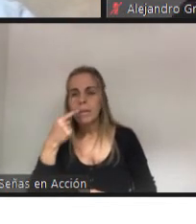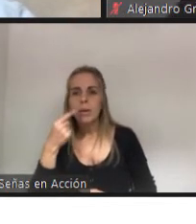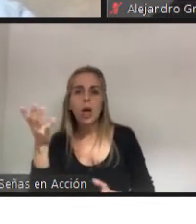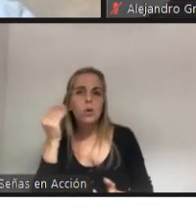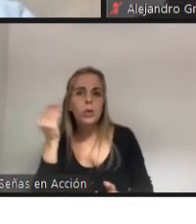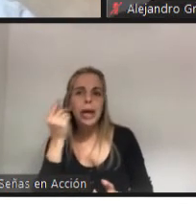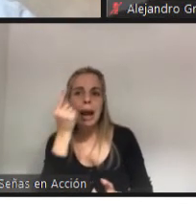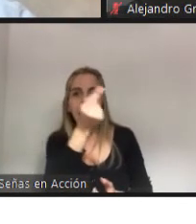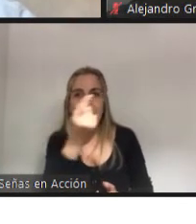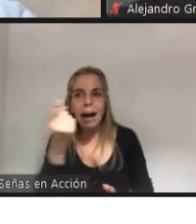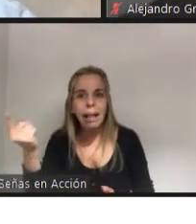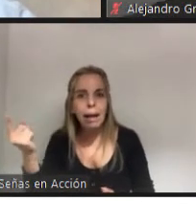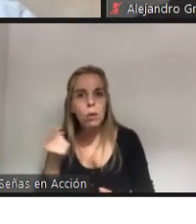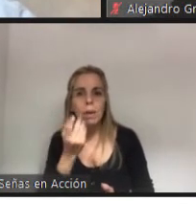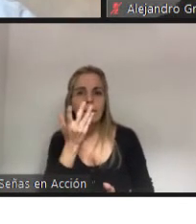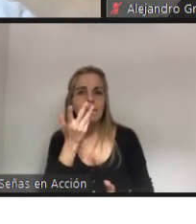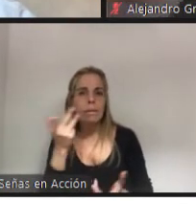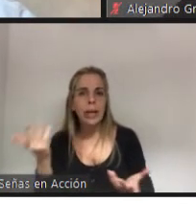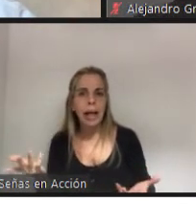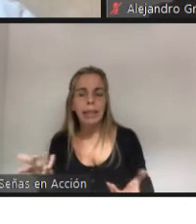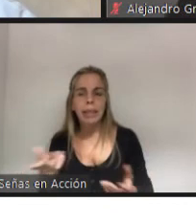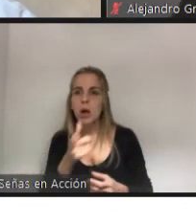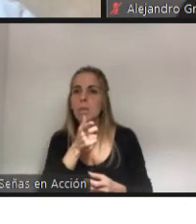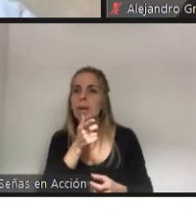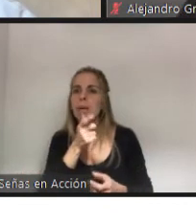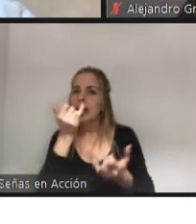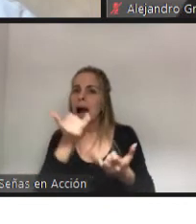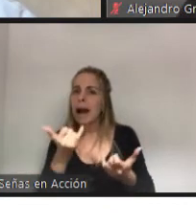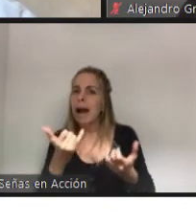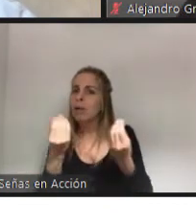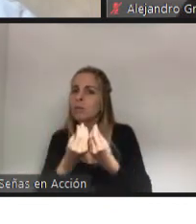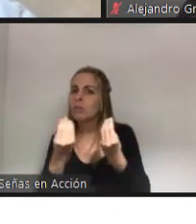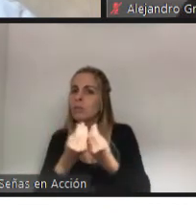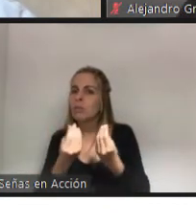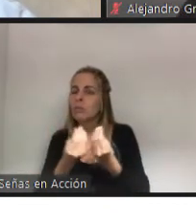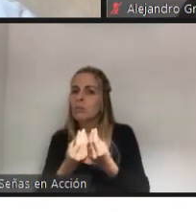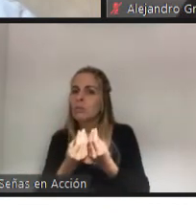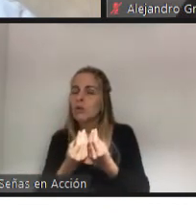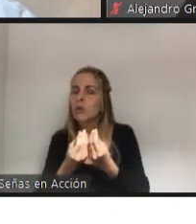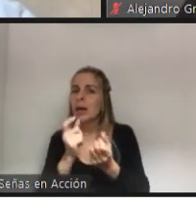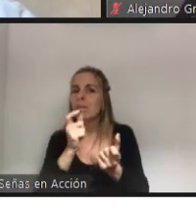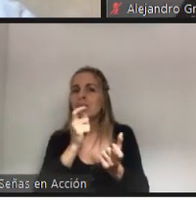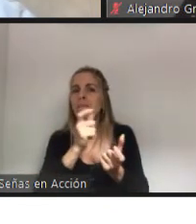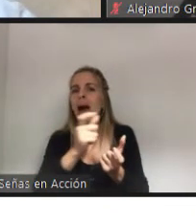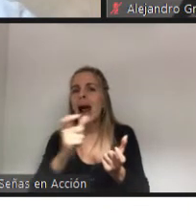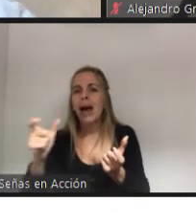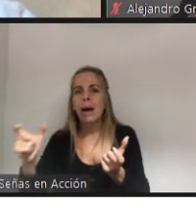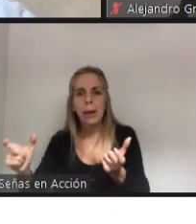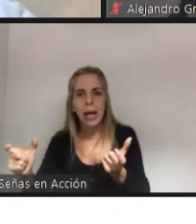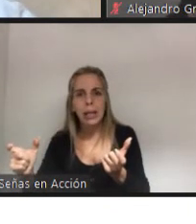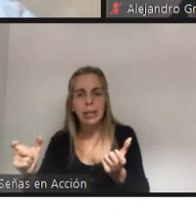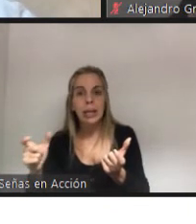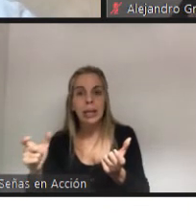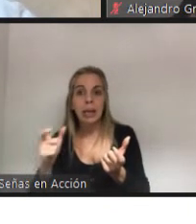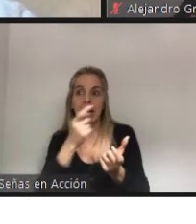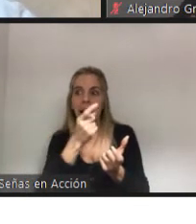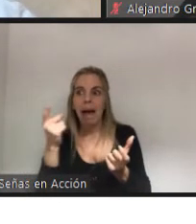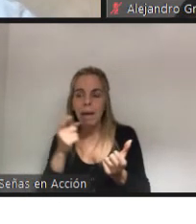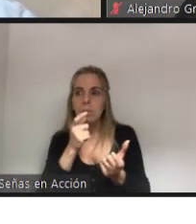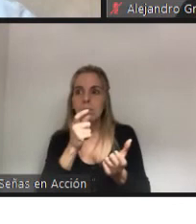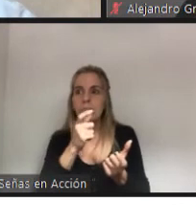in listening to you because I believe that what is surfacing now are